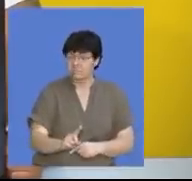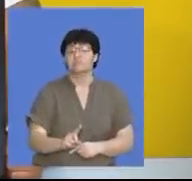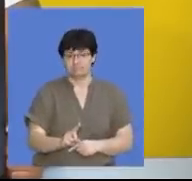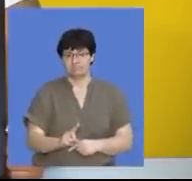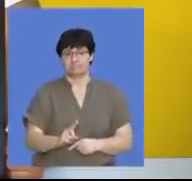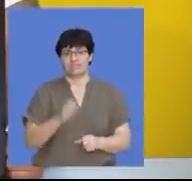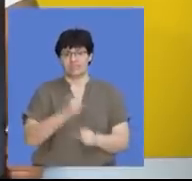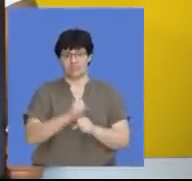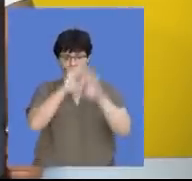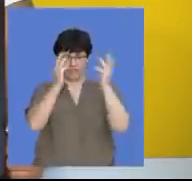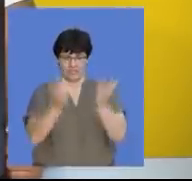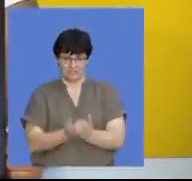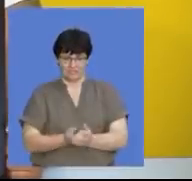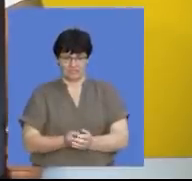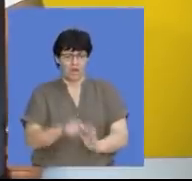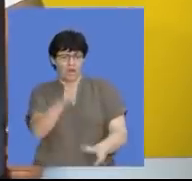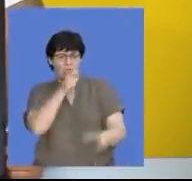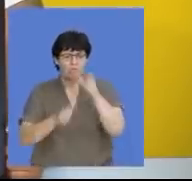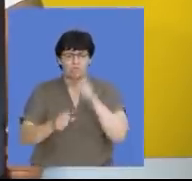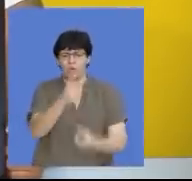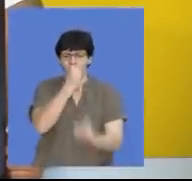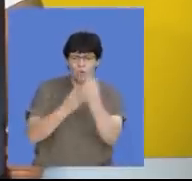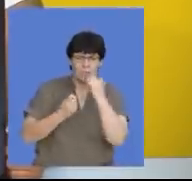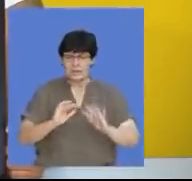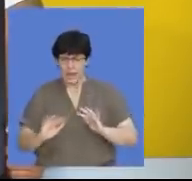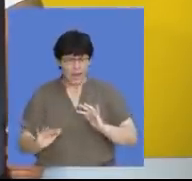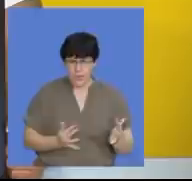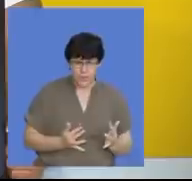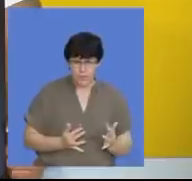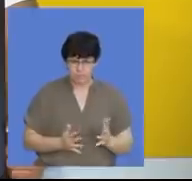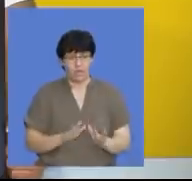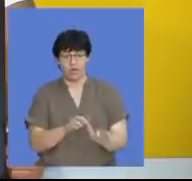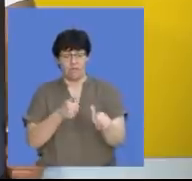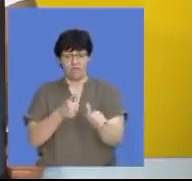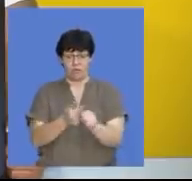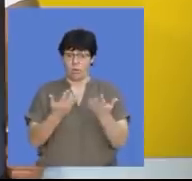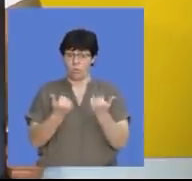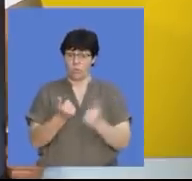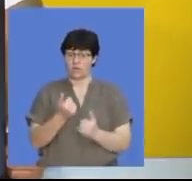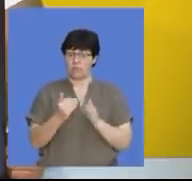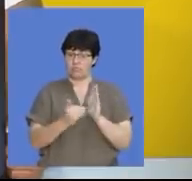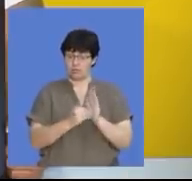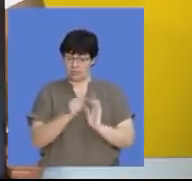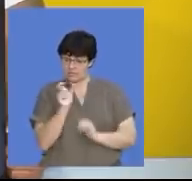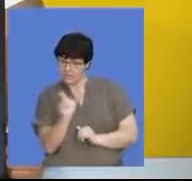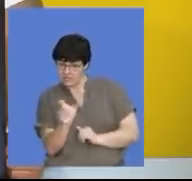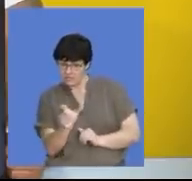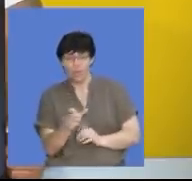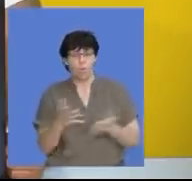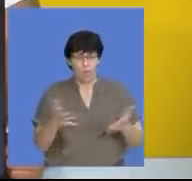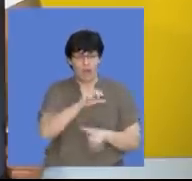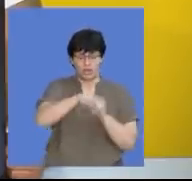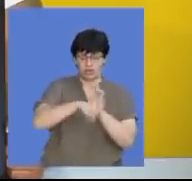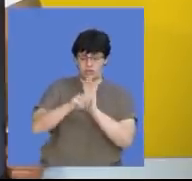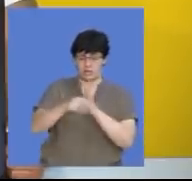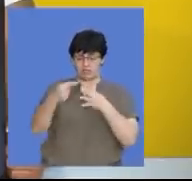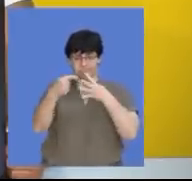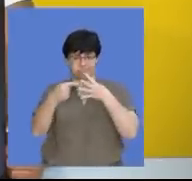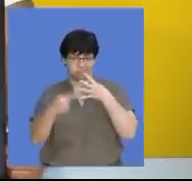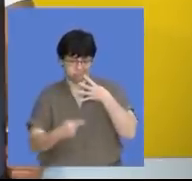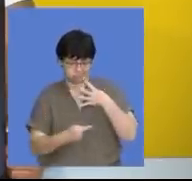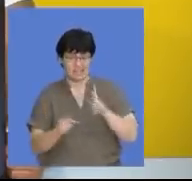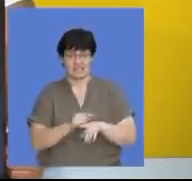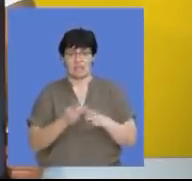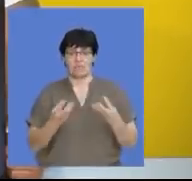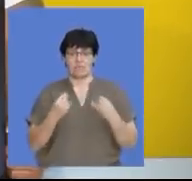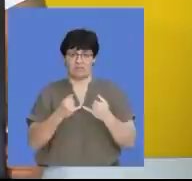All you need to do to send questions and comments through to us is follow Was a Matrix on all our social media platforms as well as our